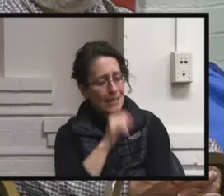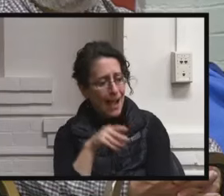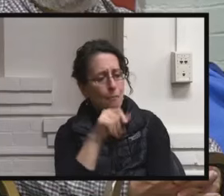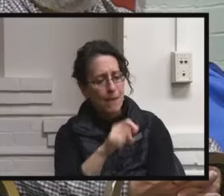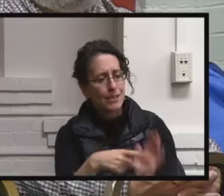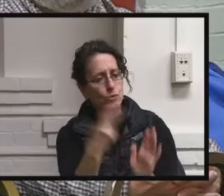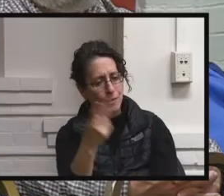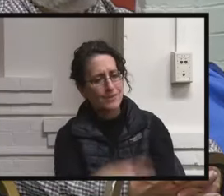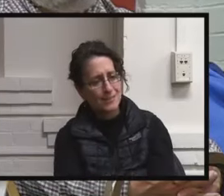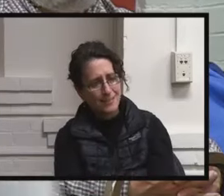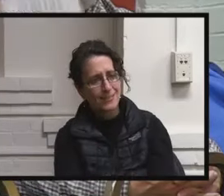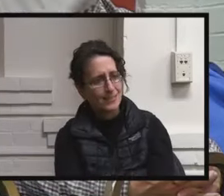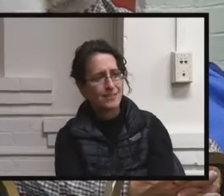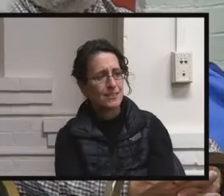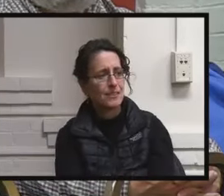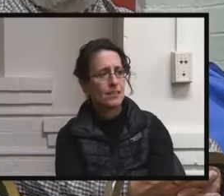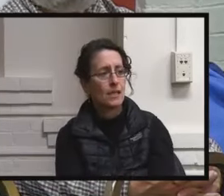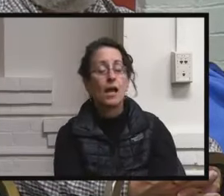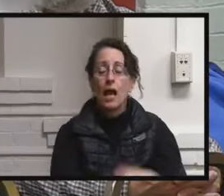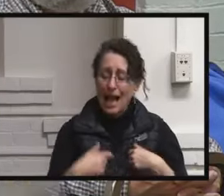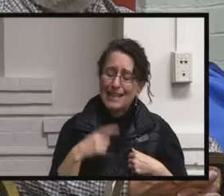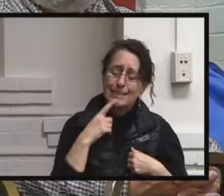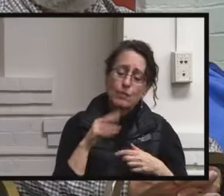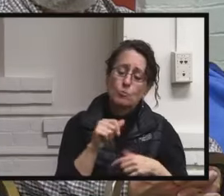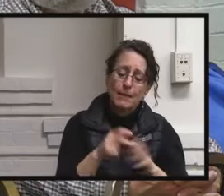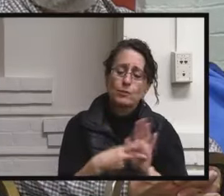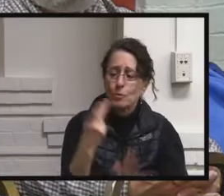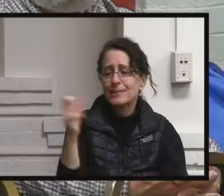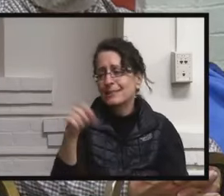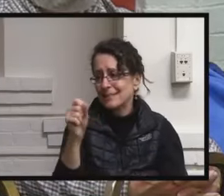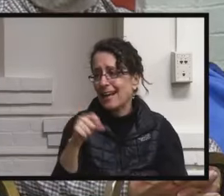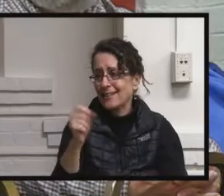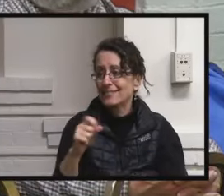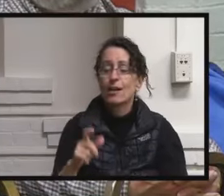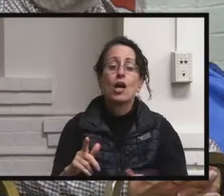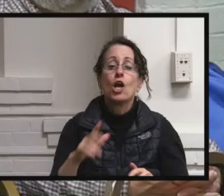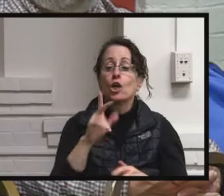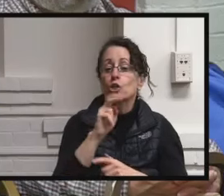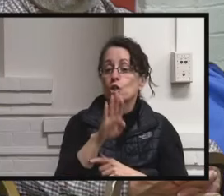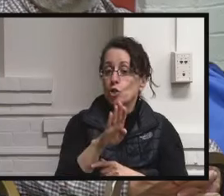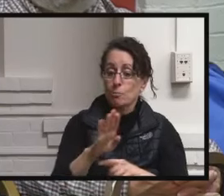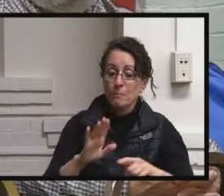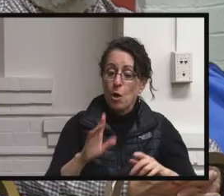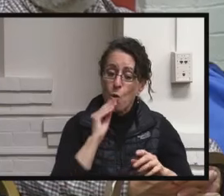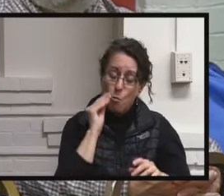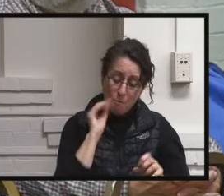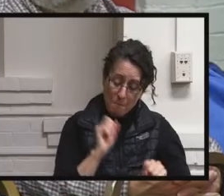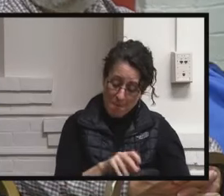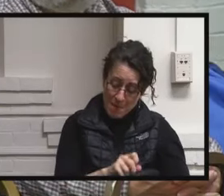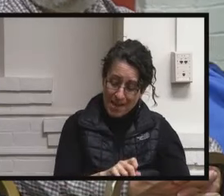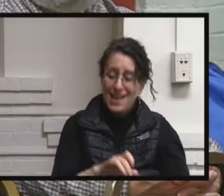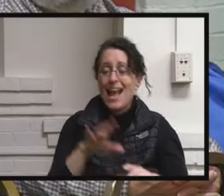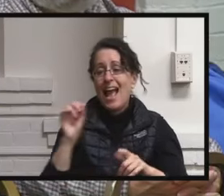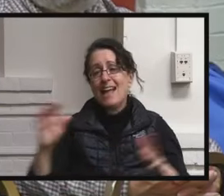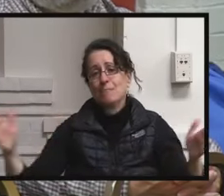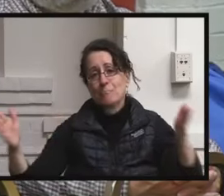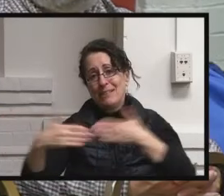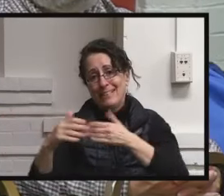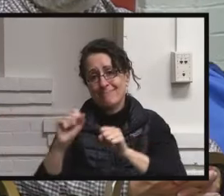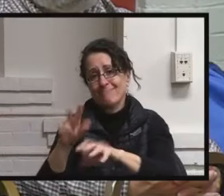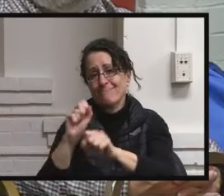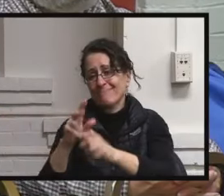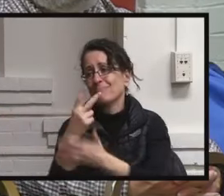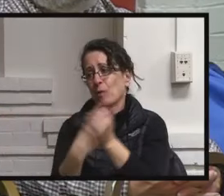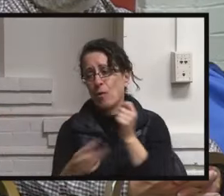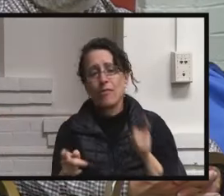paying. I did say you're paying twice because you are. You're paying for the people who put their recycling out curbside, and you're paying for the people who put their recycling out